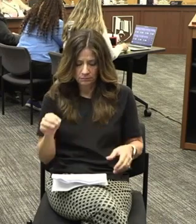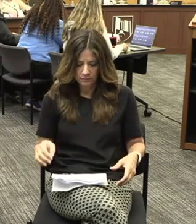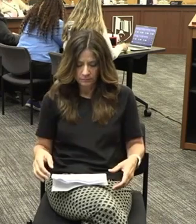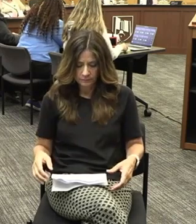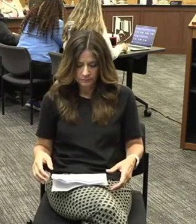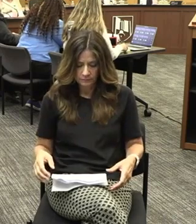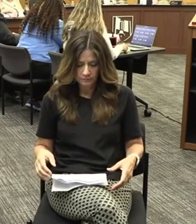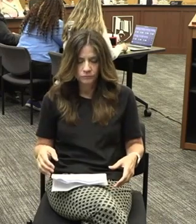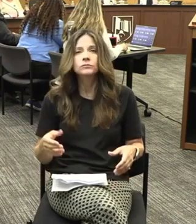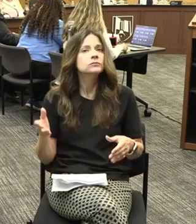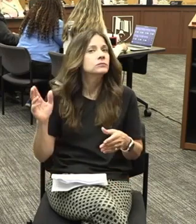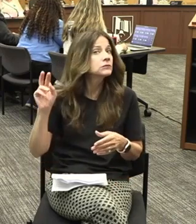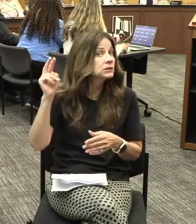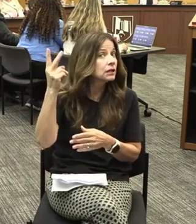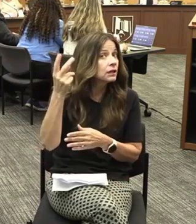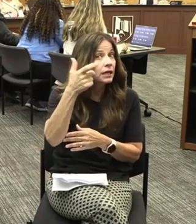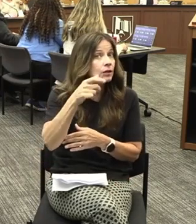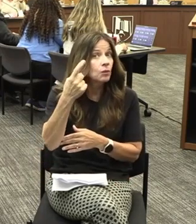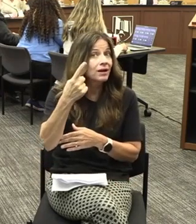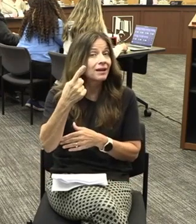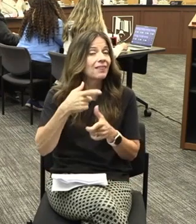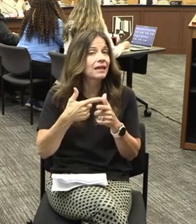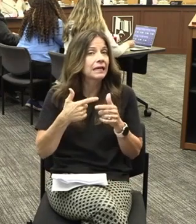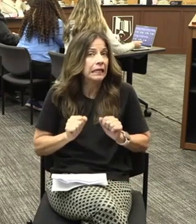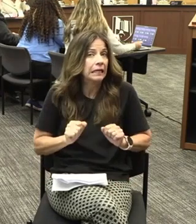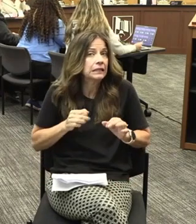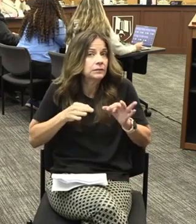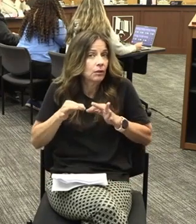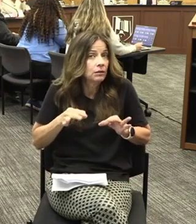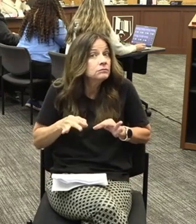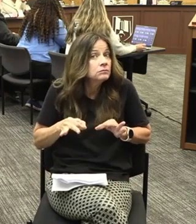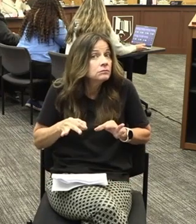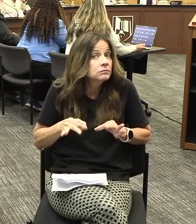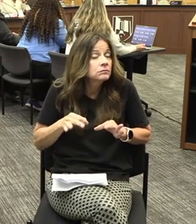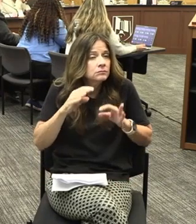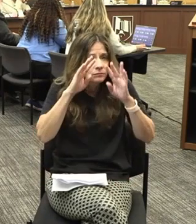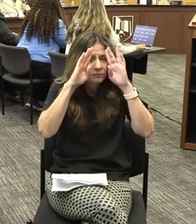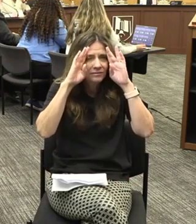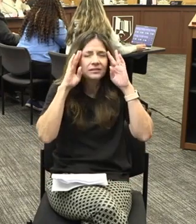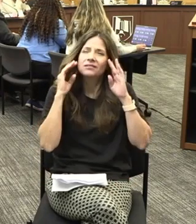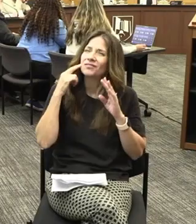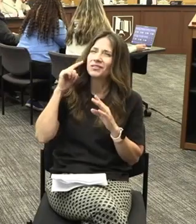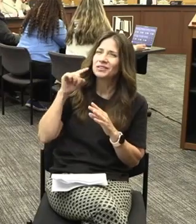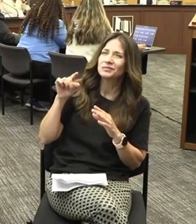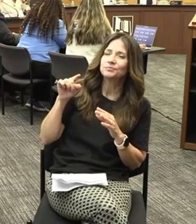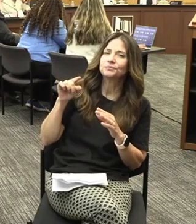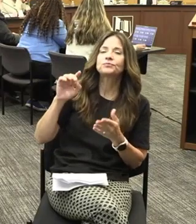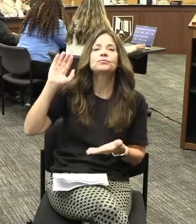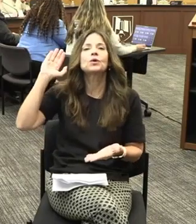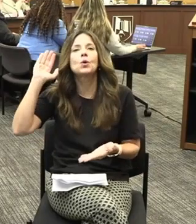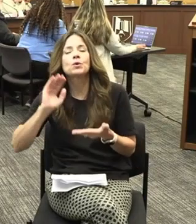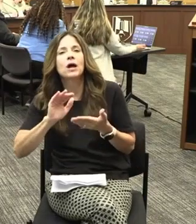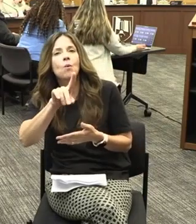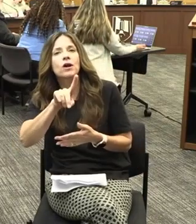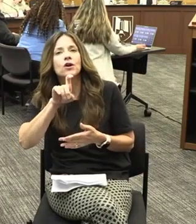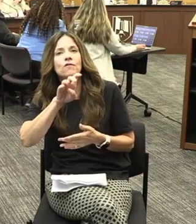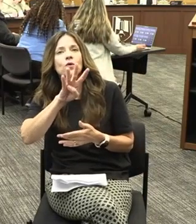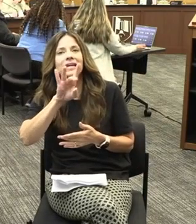If I get a second, I'd be more than happy to explain. If not, What is it for? a reduction of